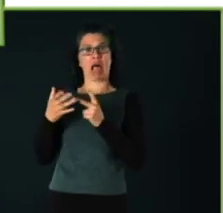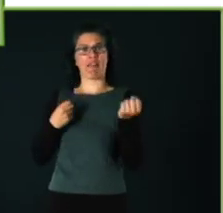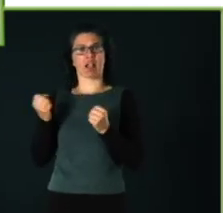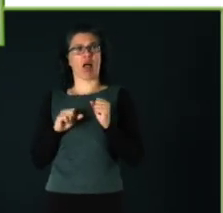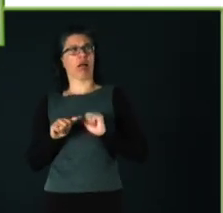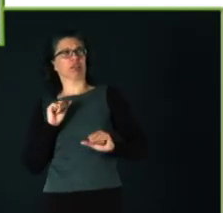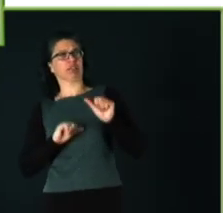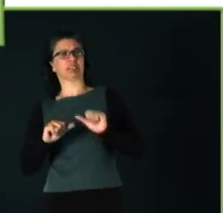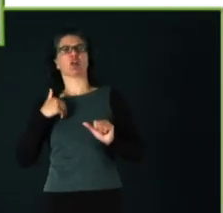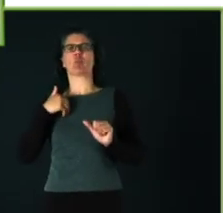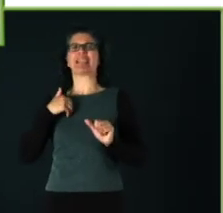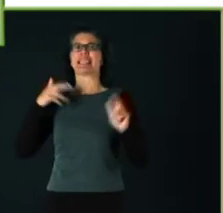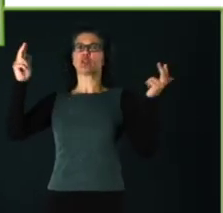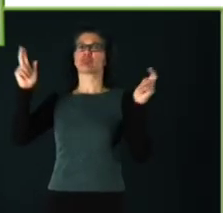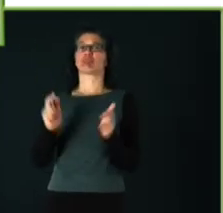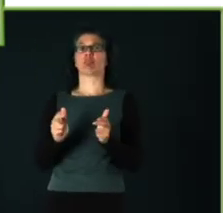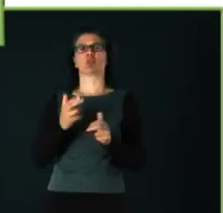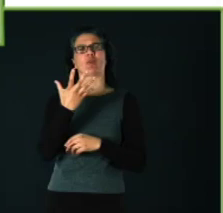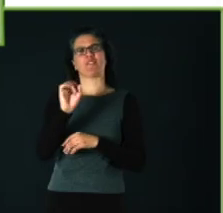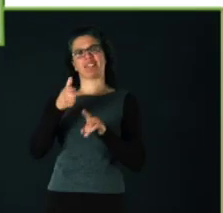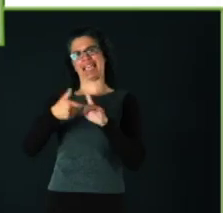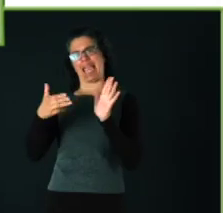decrease that to 50 k's to make it more safer.